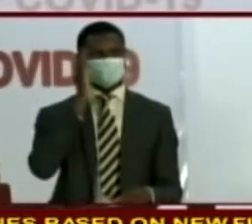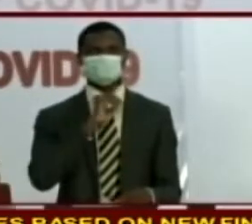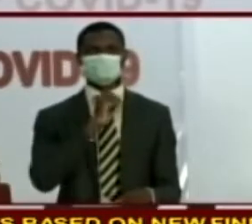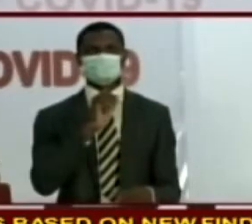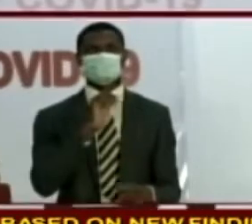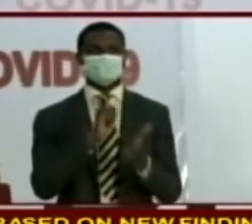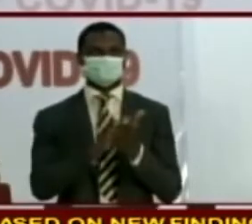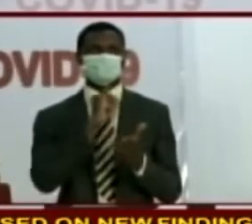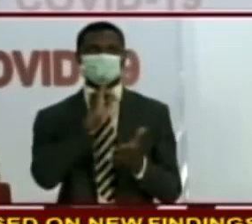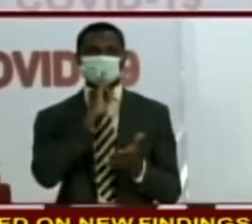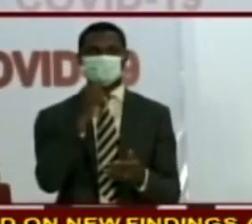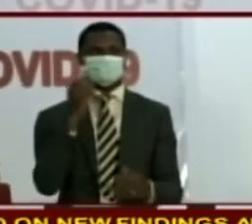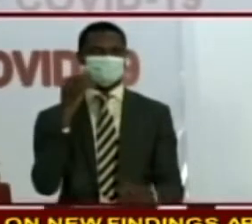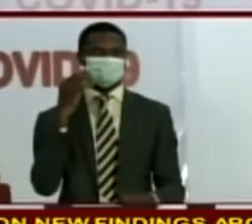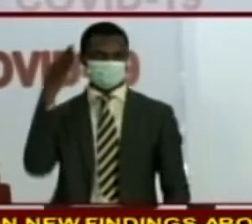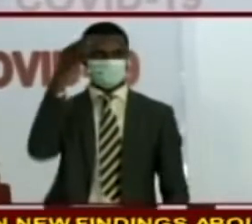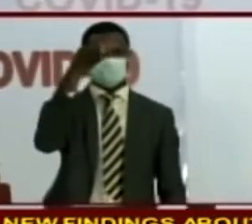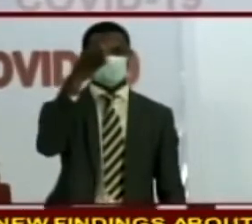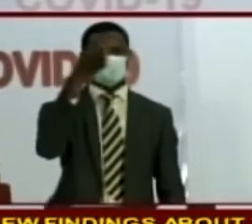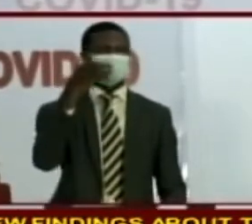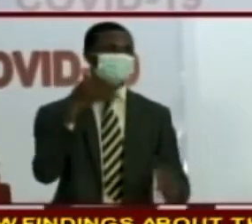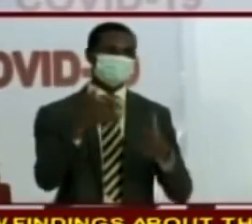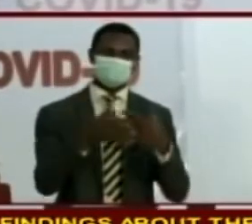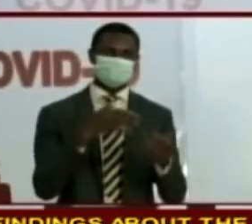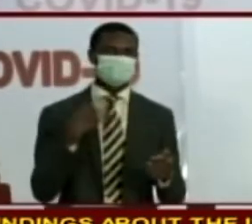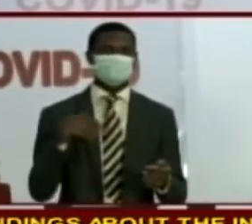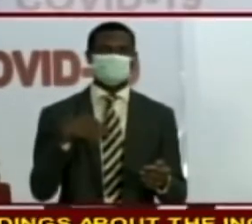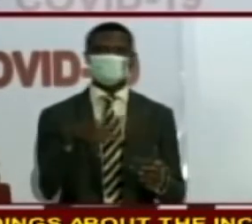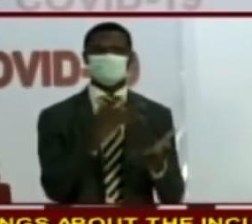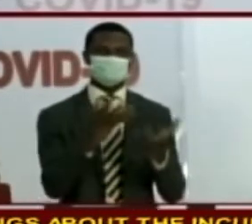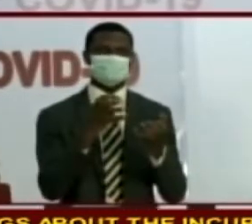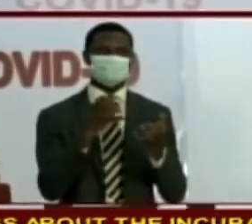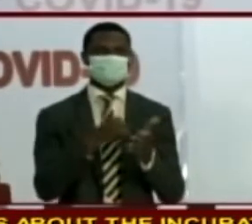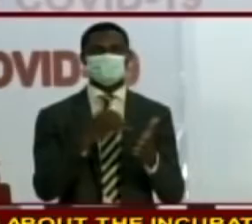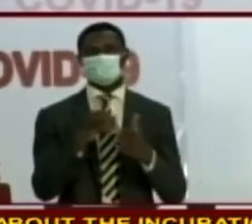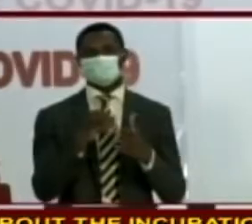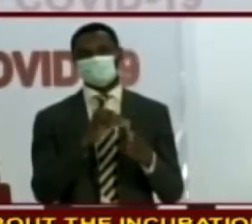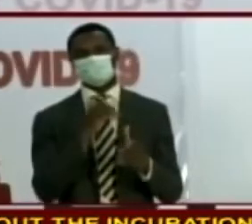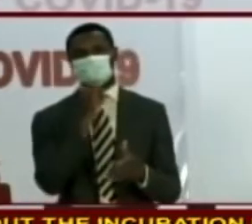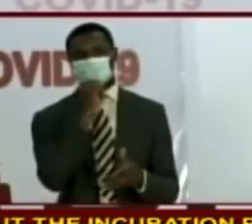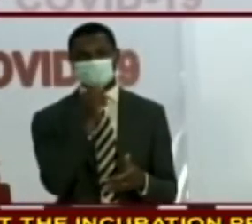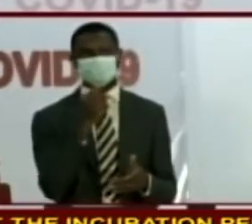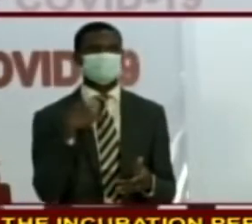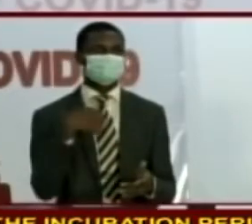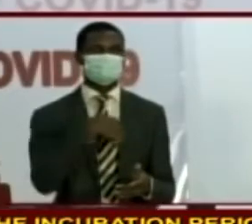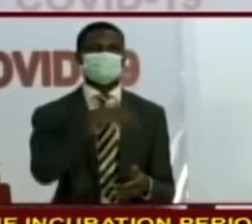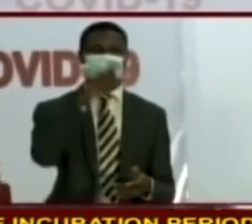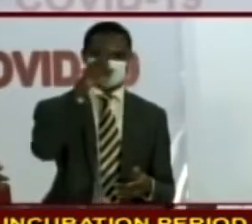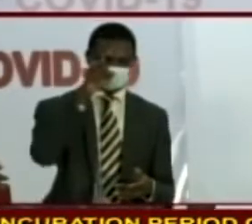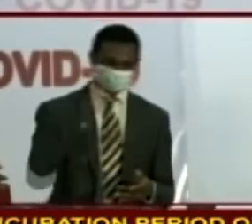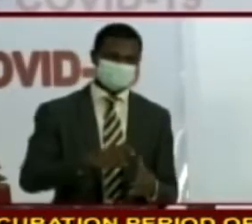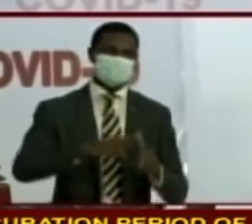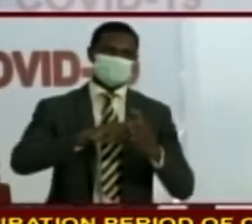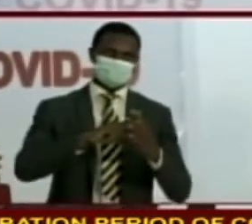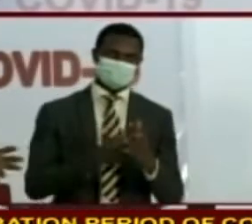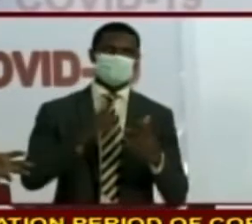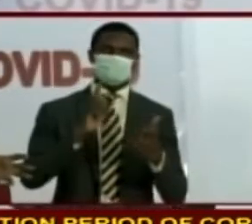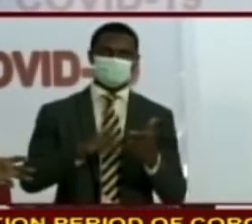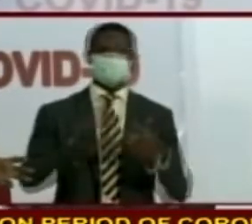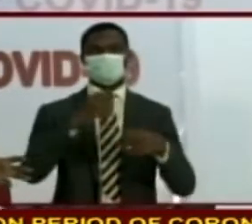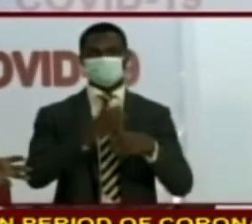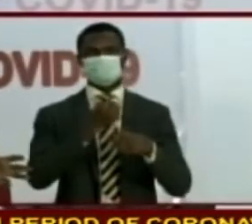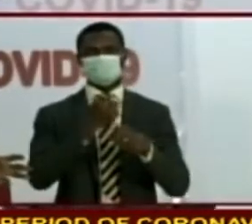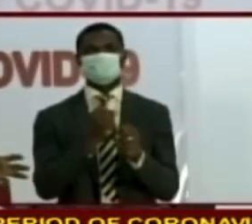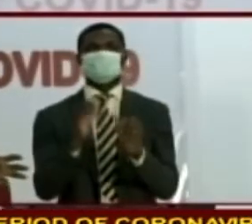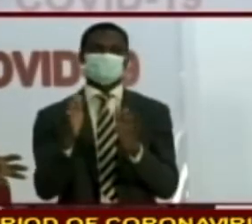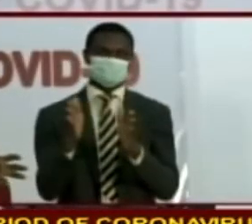future. Whether we like it or not, we must begin to make preparation going in that